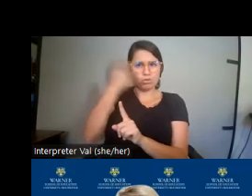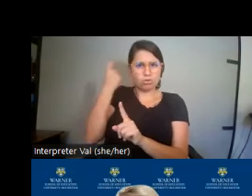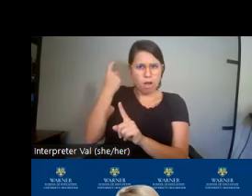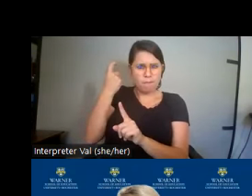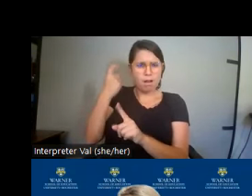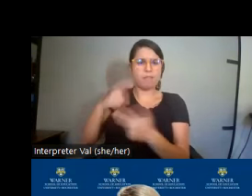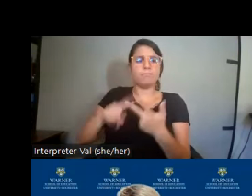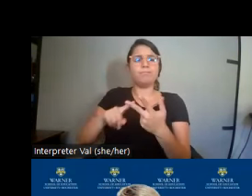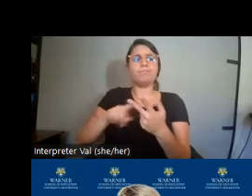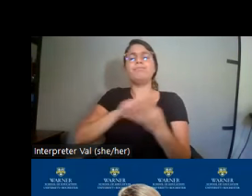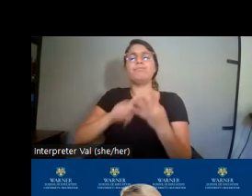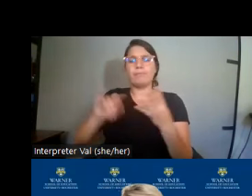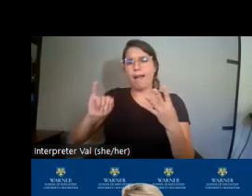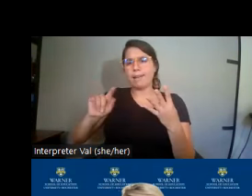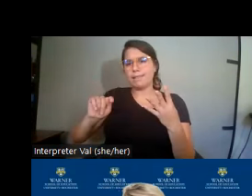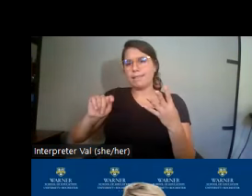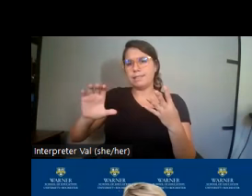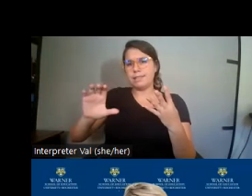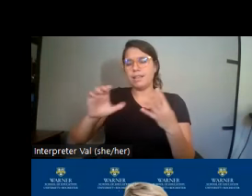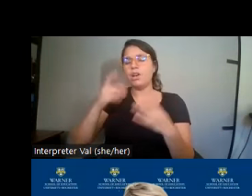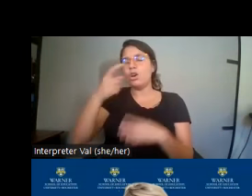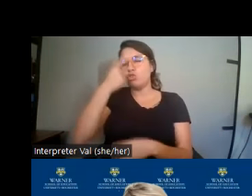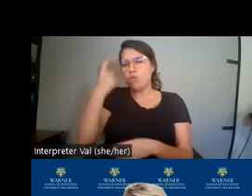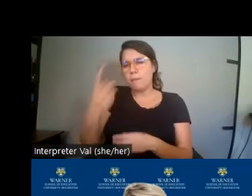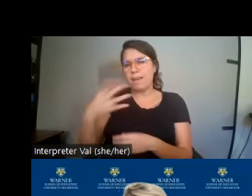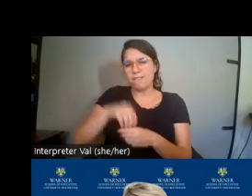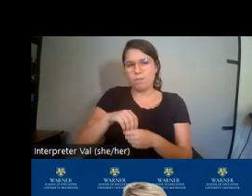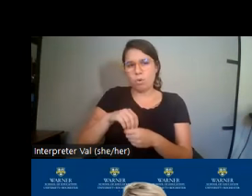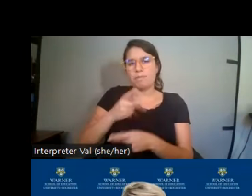on trauma-informed care moving forward.